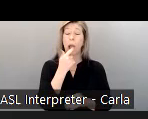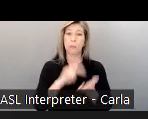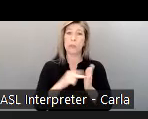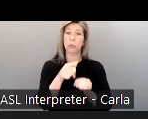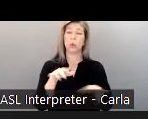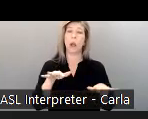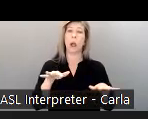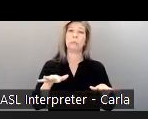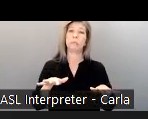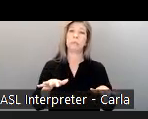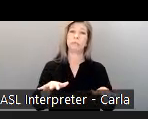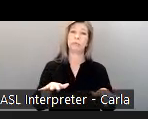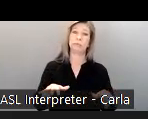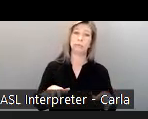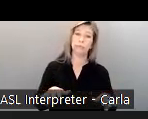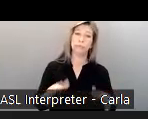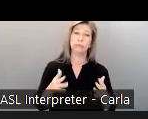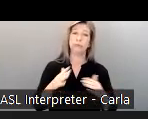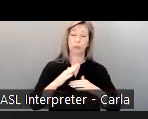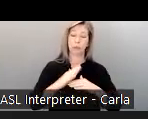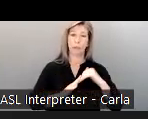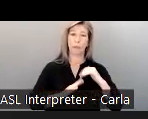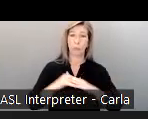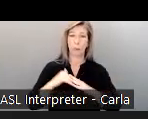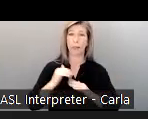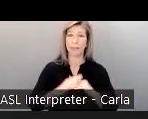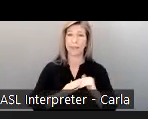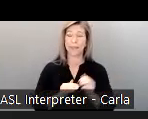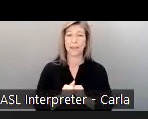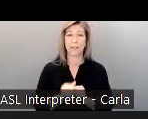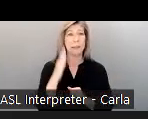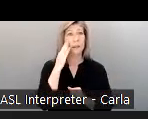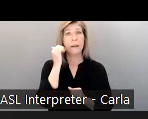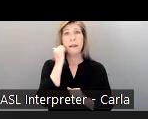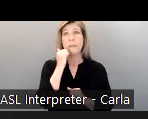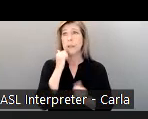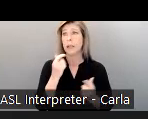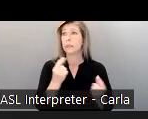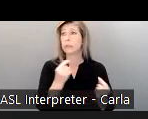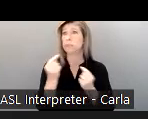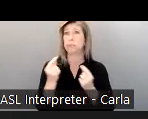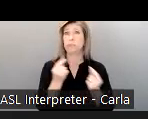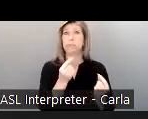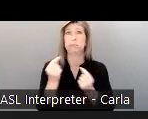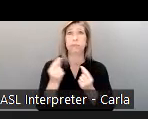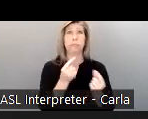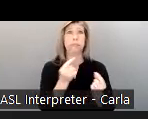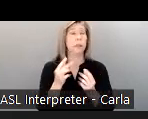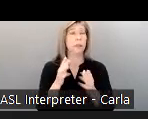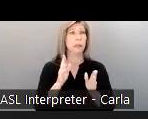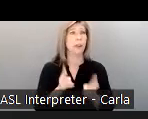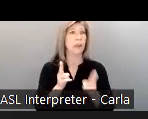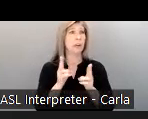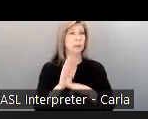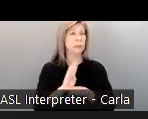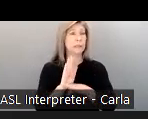it's really, really hard to slow down in the middle of the day. And so just